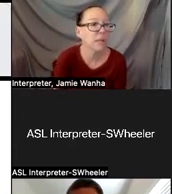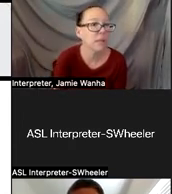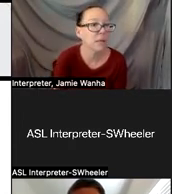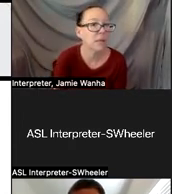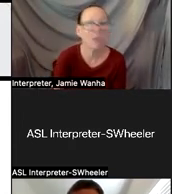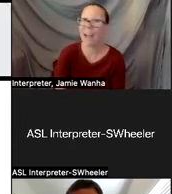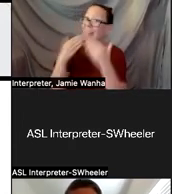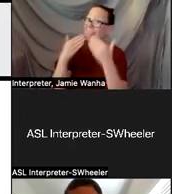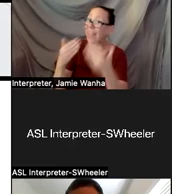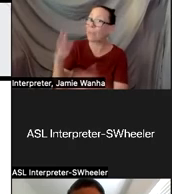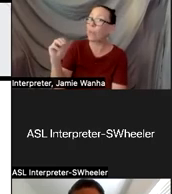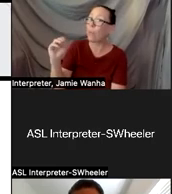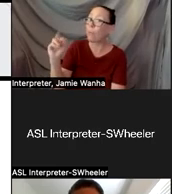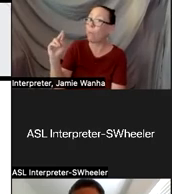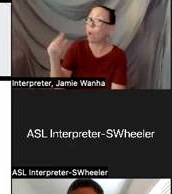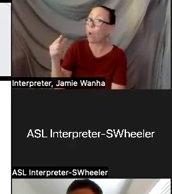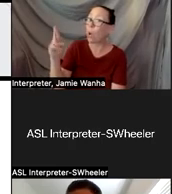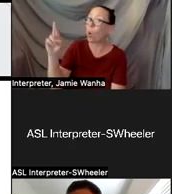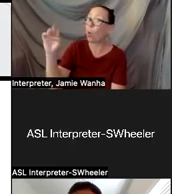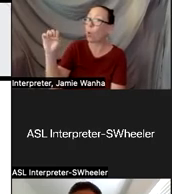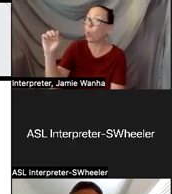Thank you, Margaret.